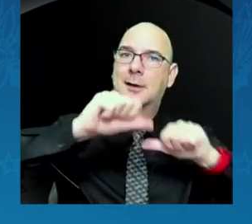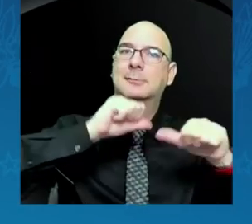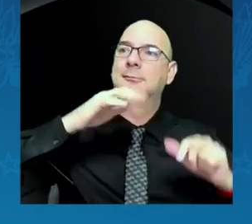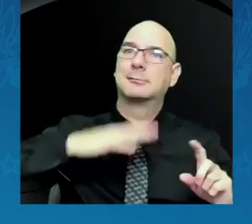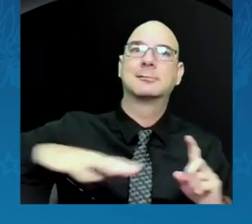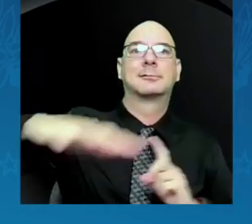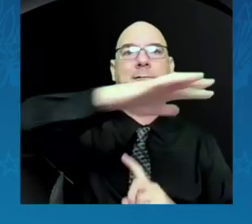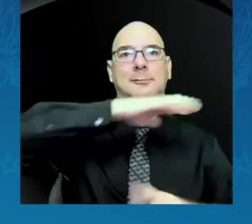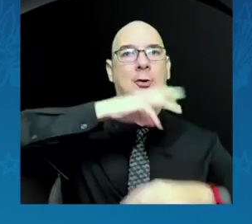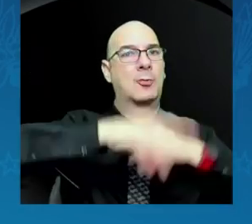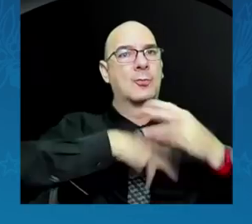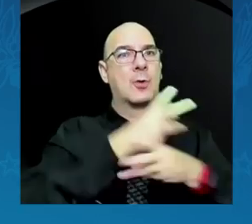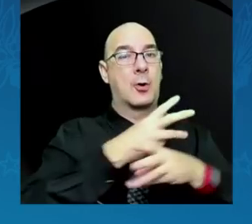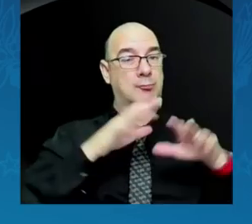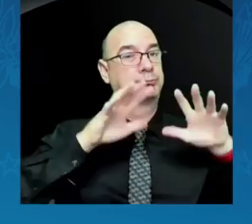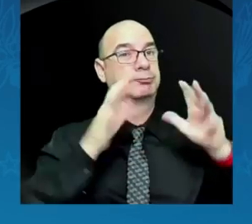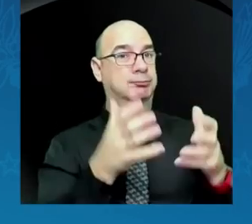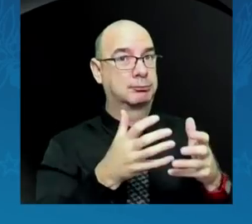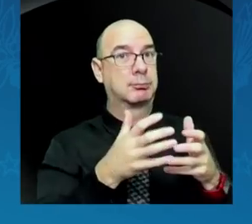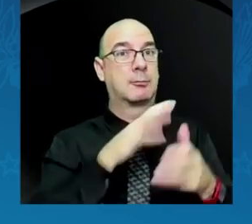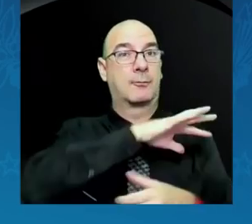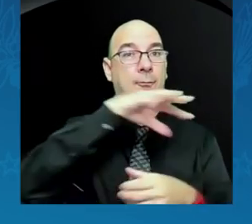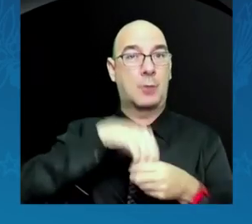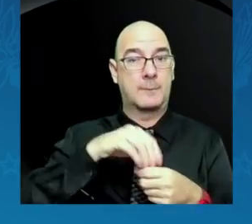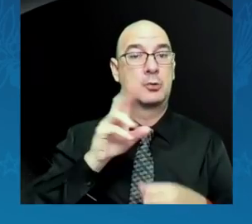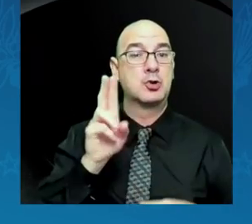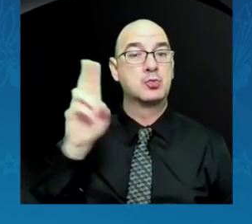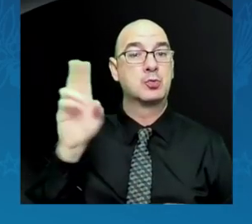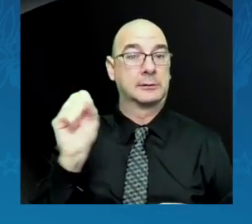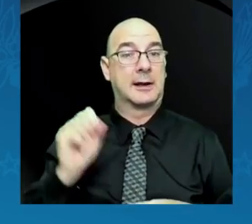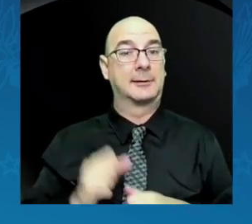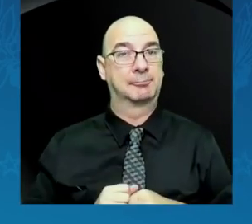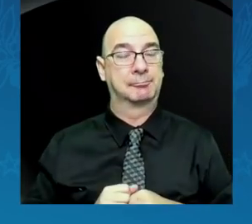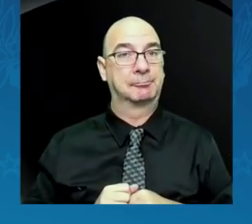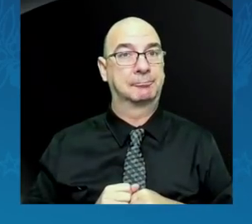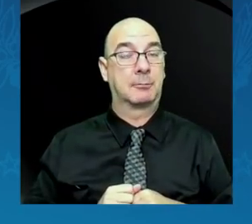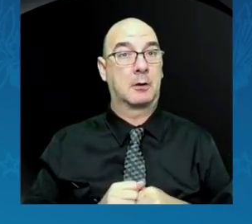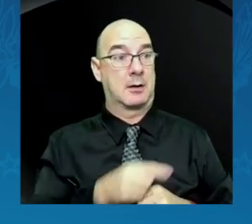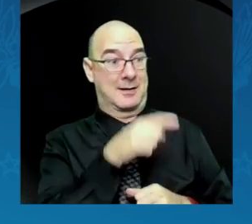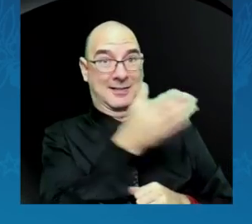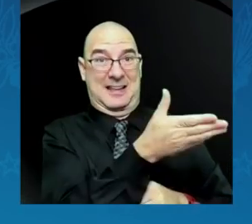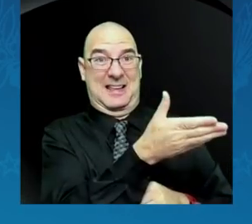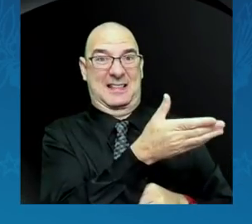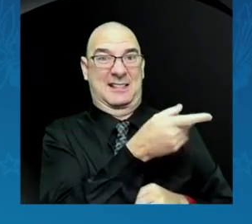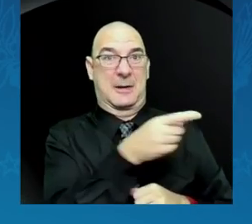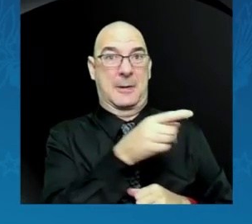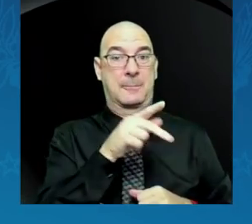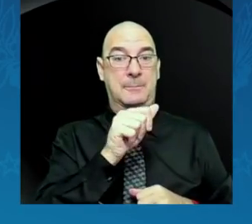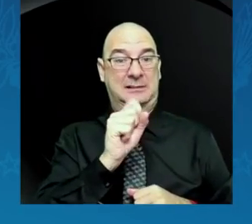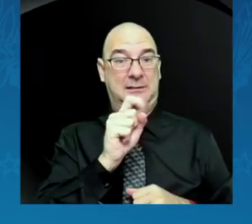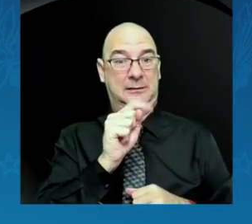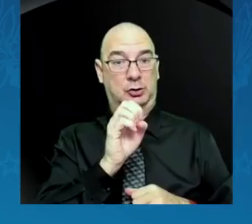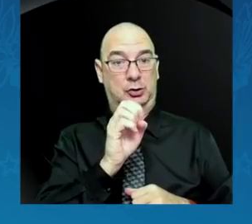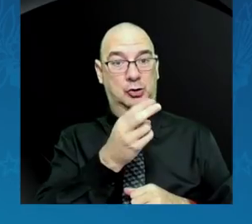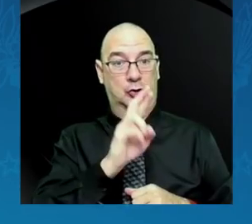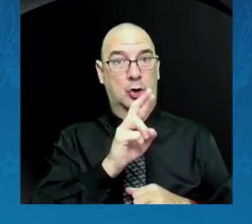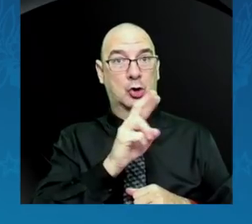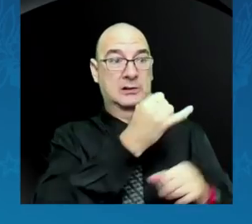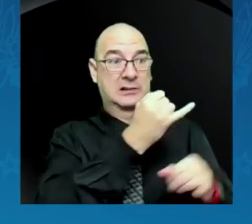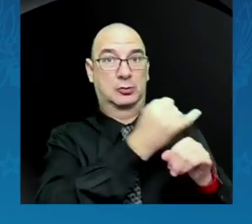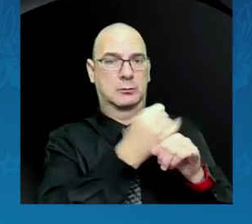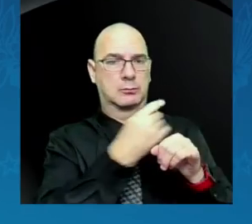In fact, when we were at the Pasteur Institute, we will recall that it was in 1961